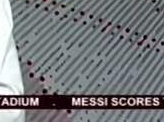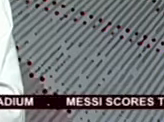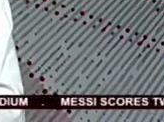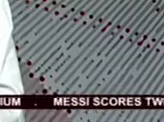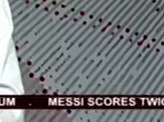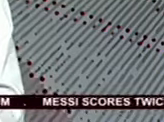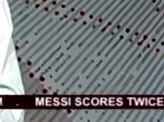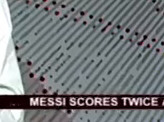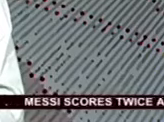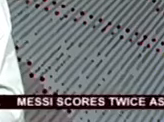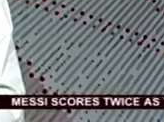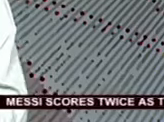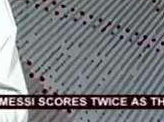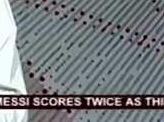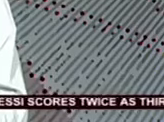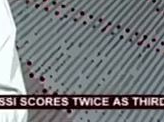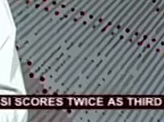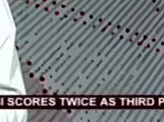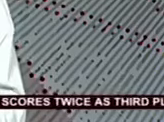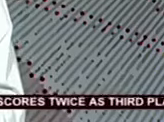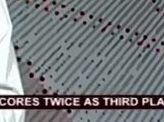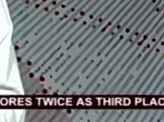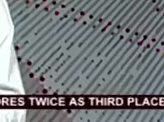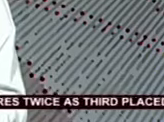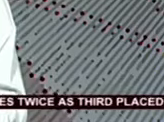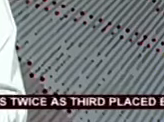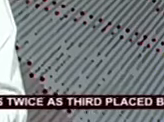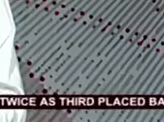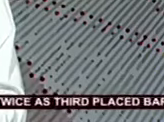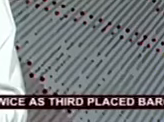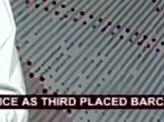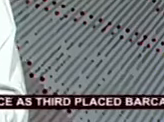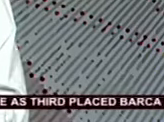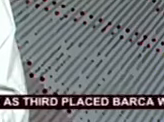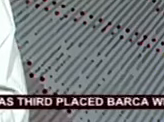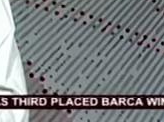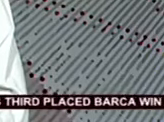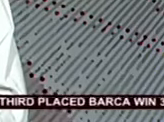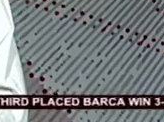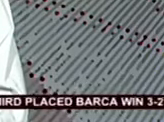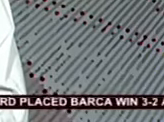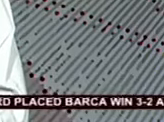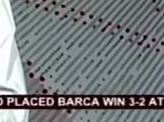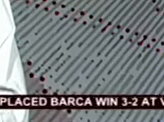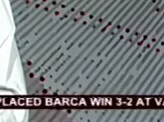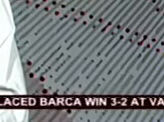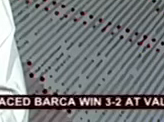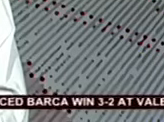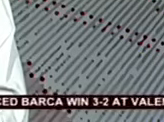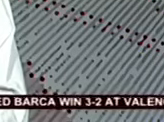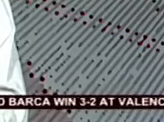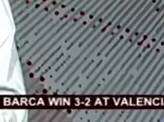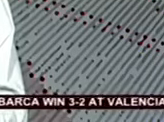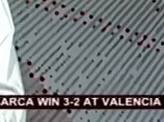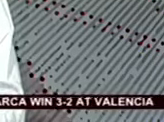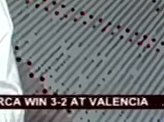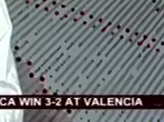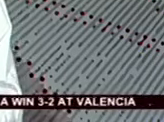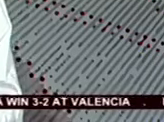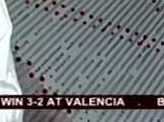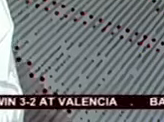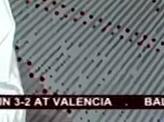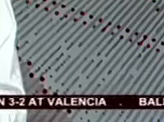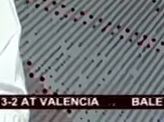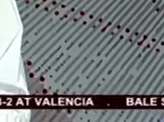de marol min ka futa molma ka fodo mi yalon ka be bon sungo be angalterle ka fo ko people empowerment life project wala mo ka